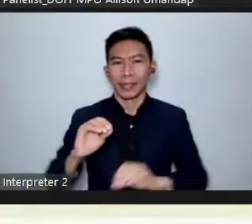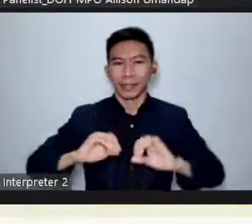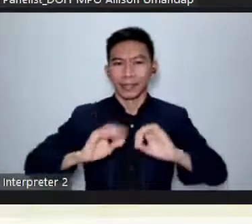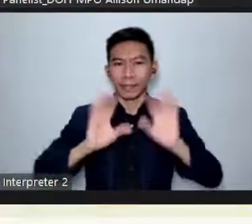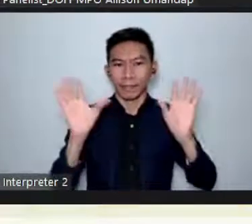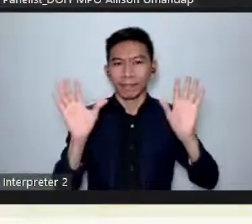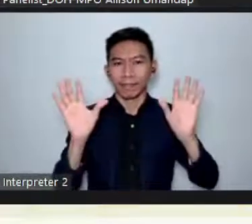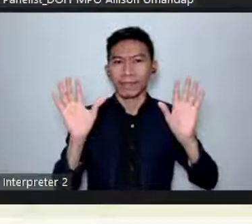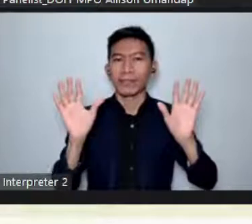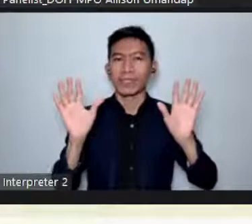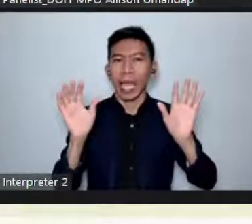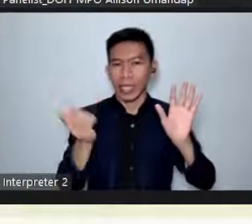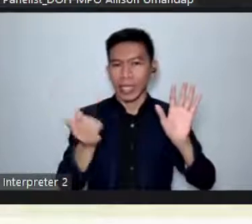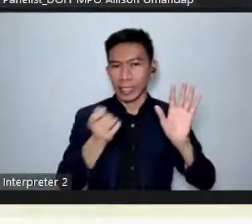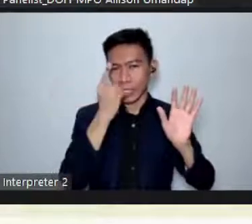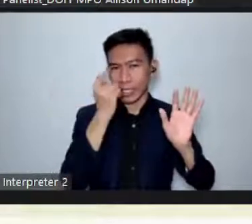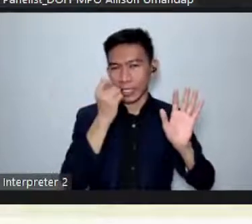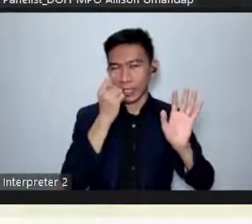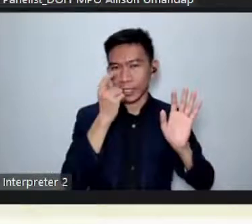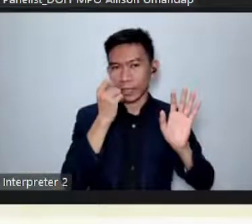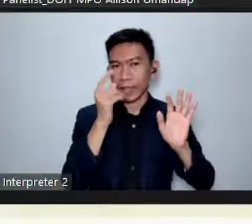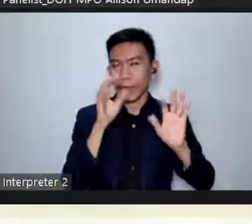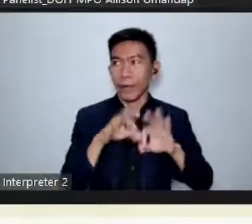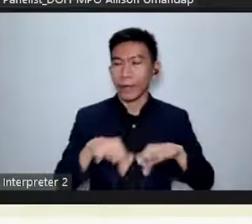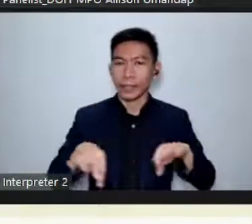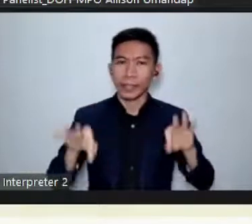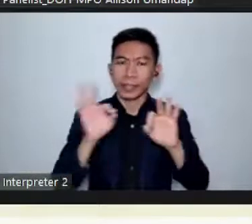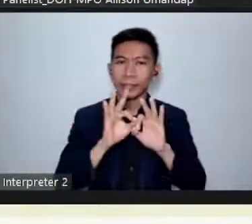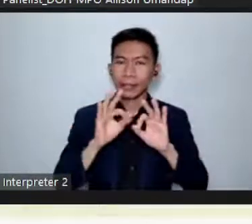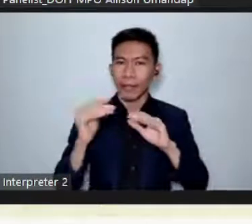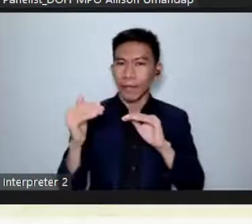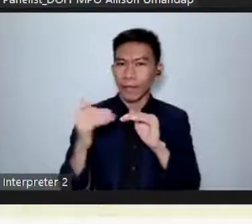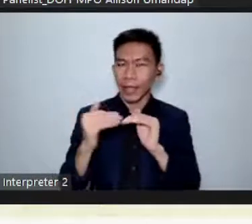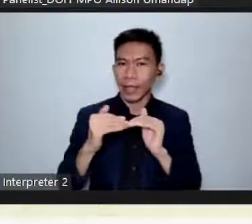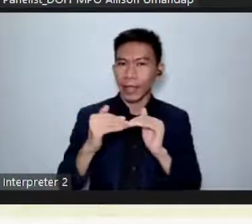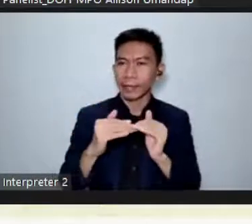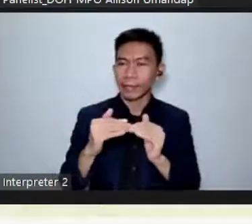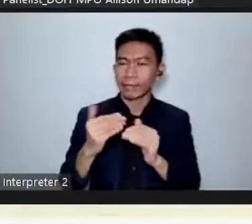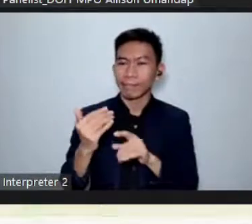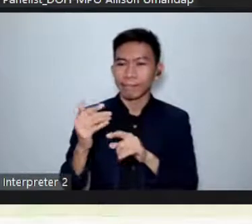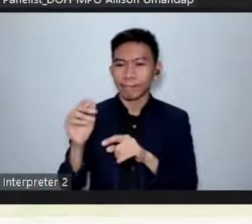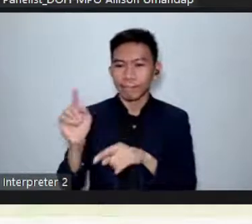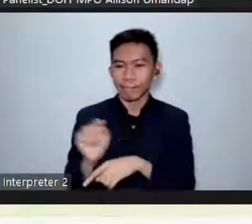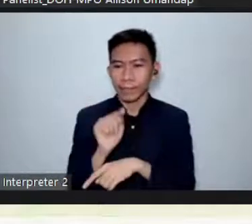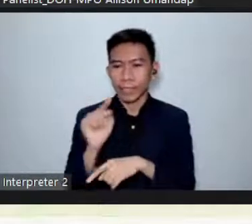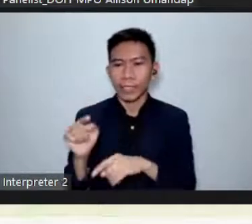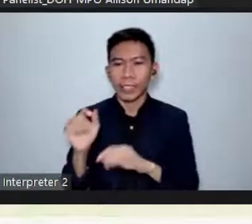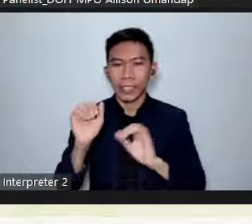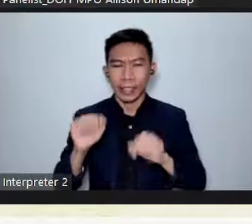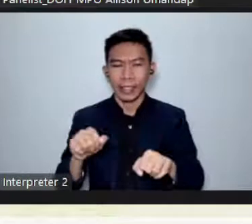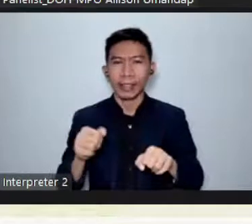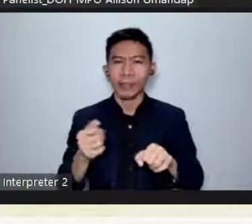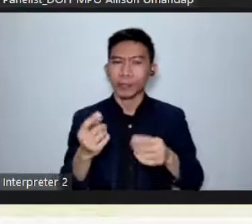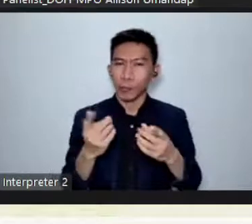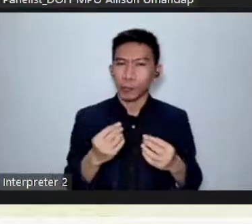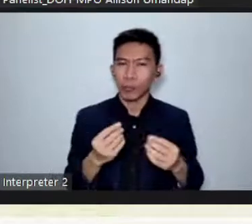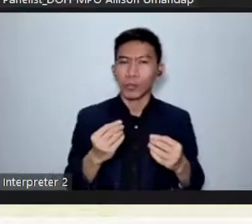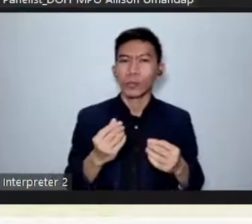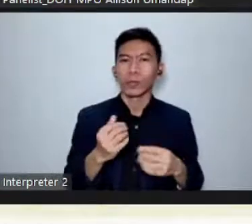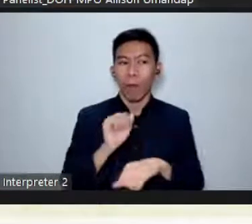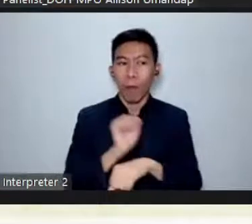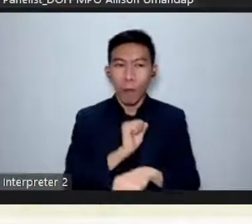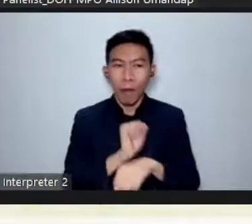recognizing the importance of fair critique that will allow us to do our jobs better. You know?